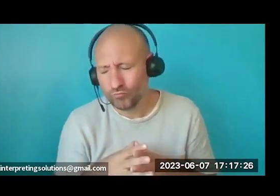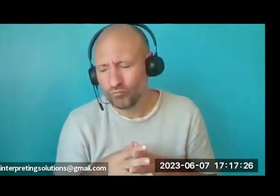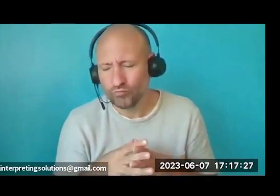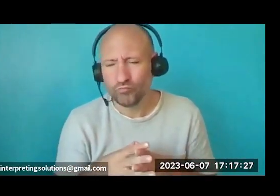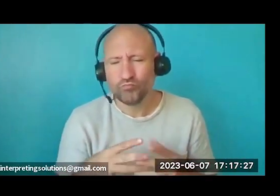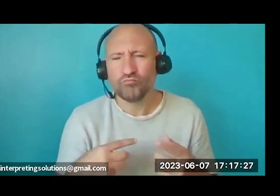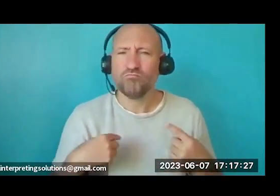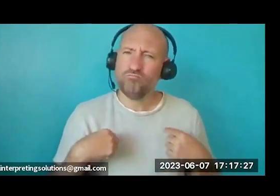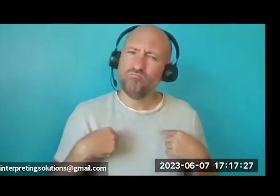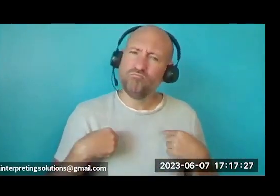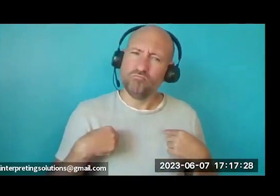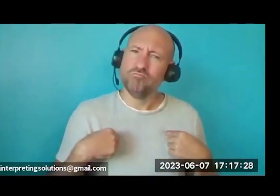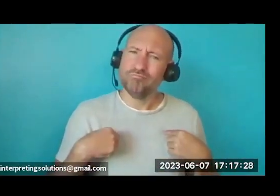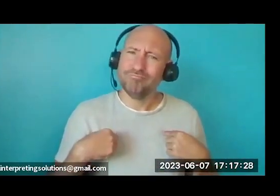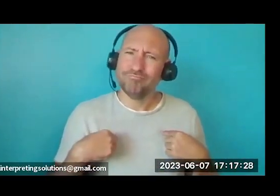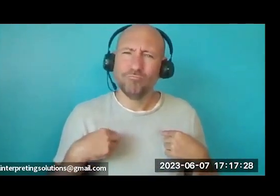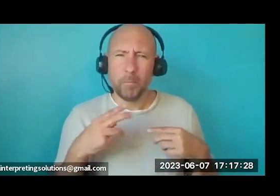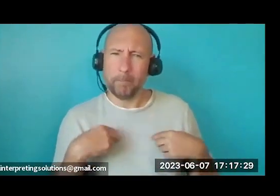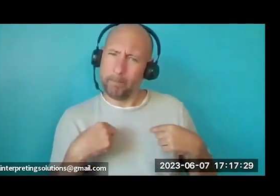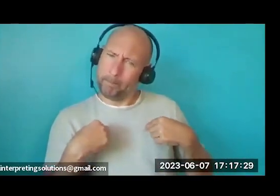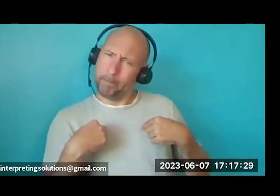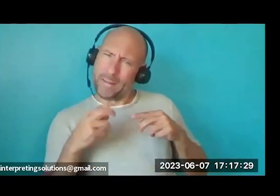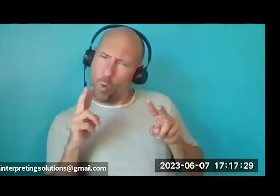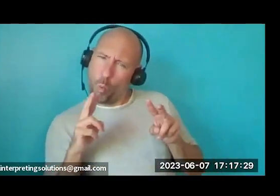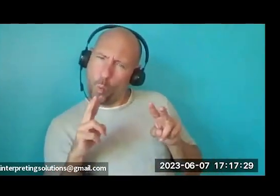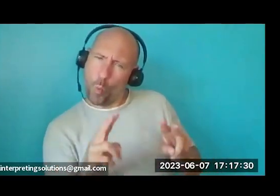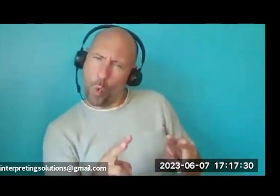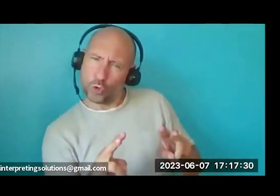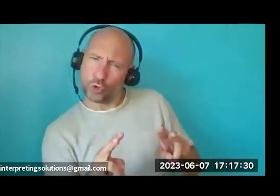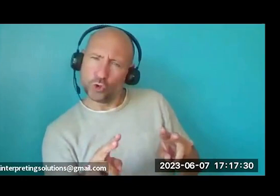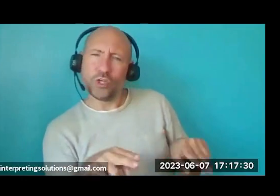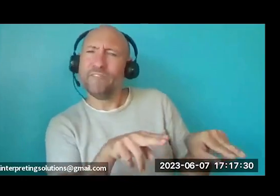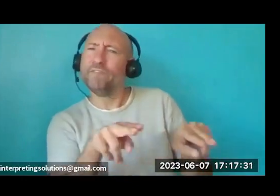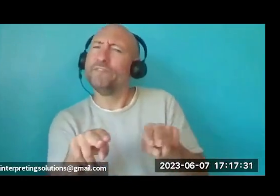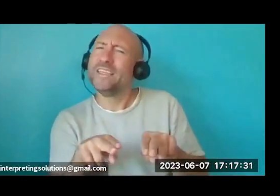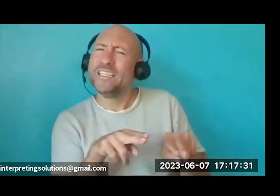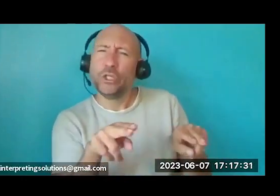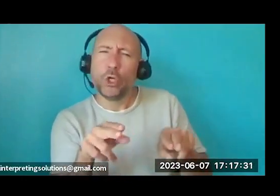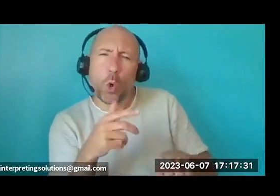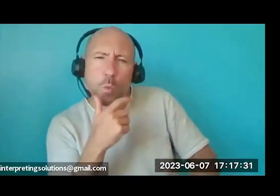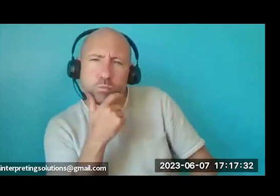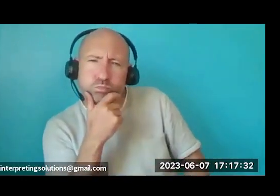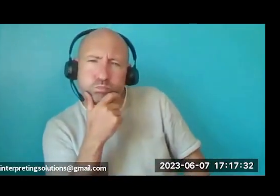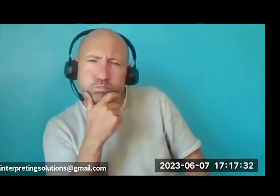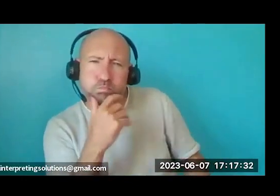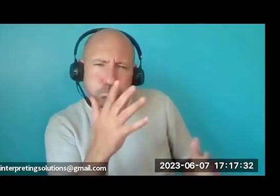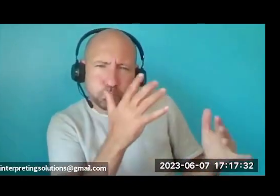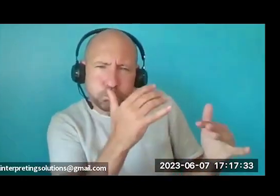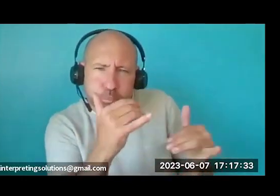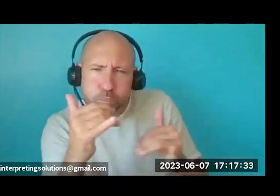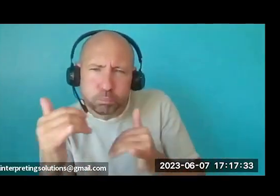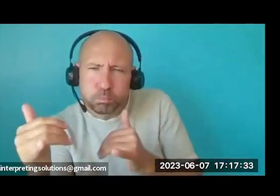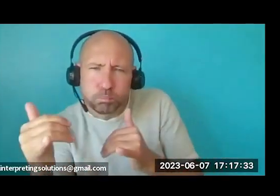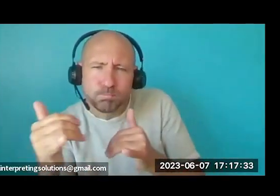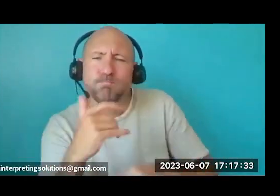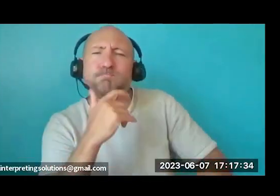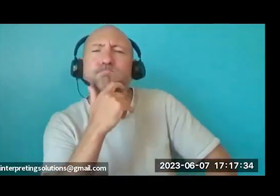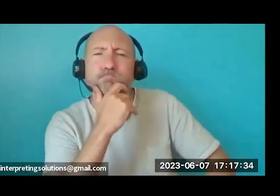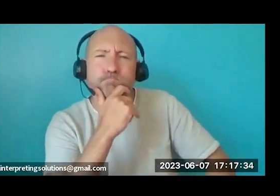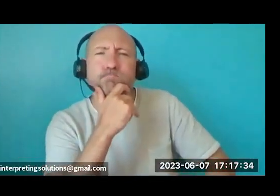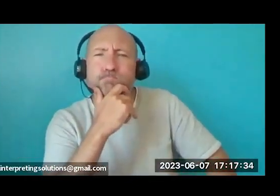I need to watch the video trailers of the shows so as to evaluate all elements.